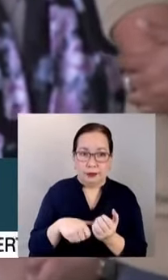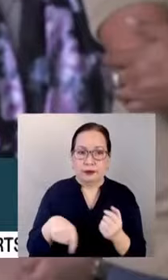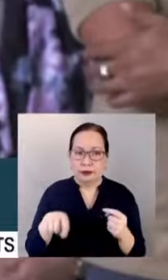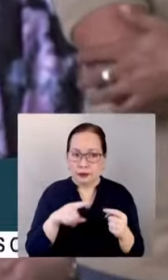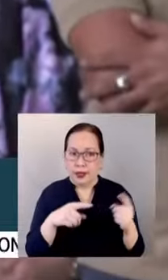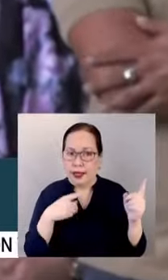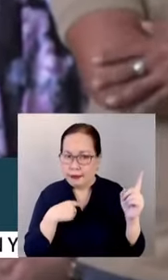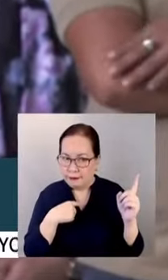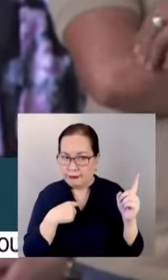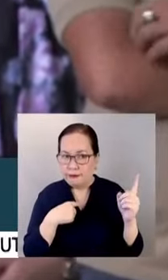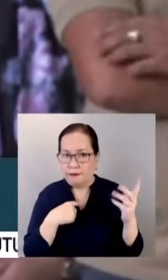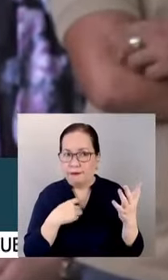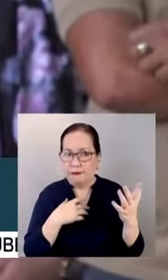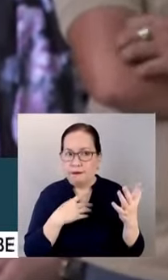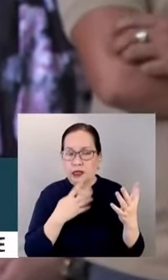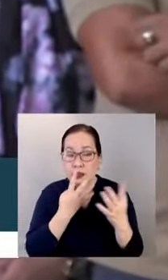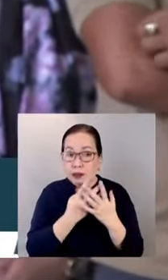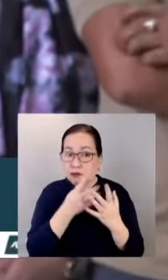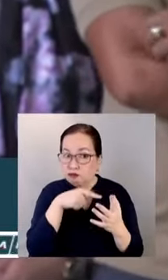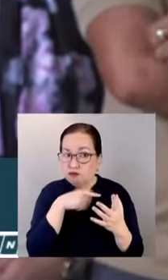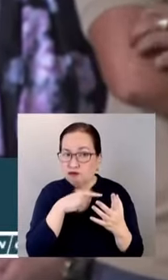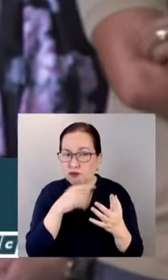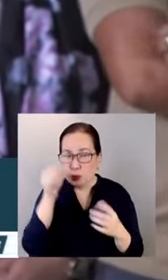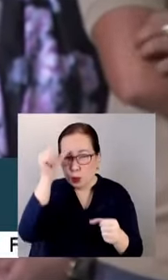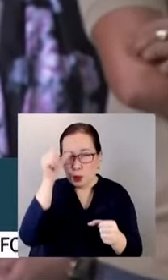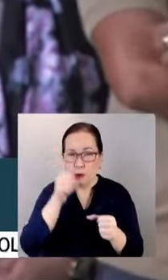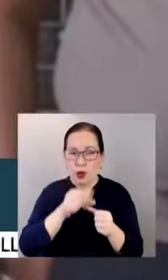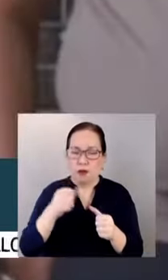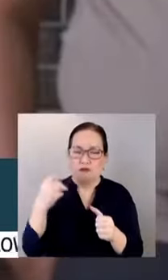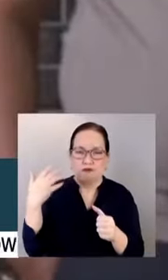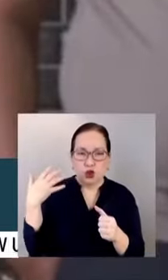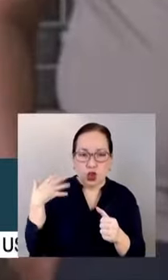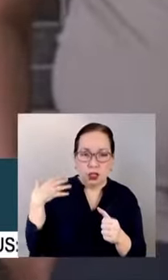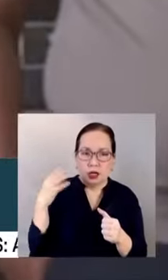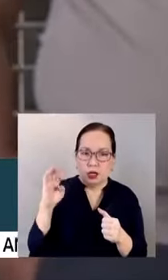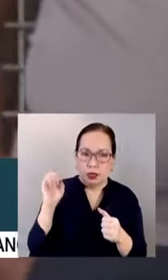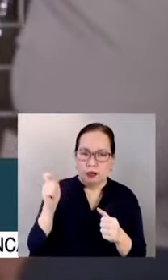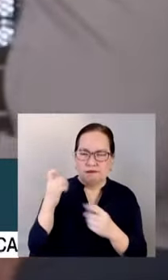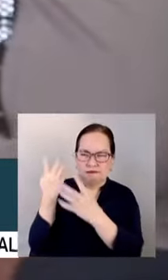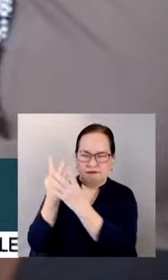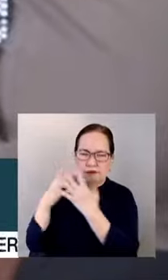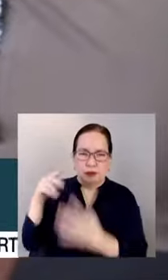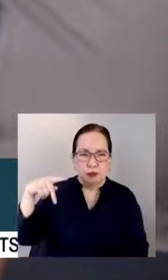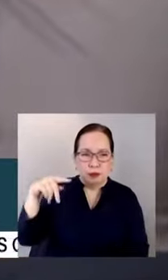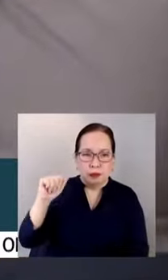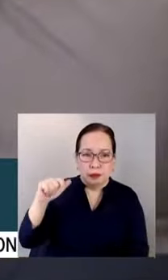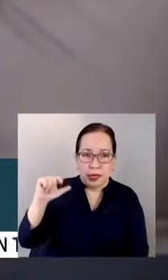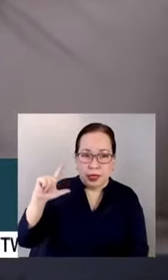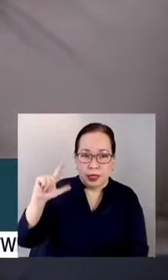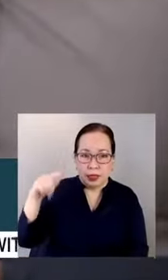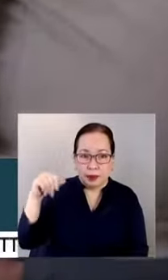Palparan, convicted of kidnapping and serious illegal detention over the 2007 disappearance of student activist Karen Empeño and